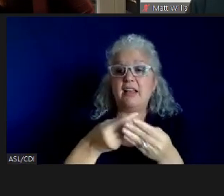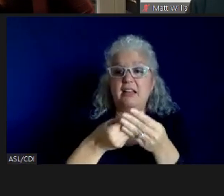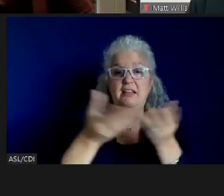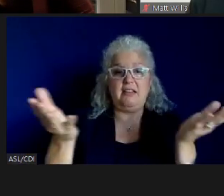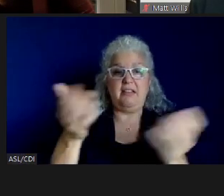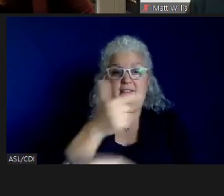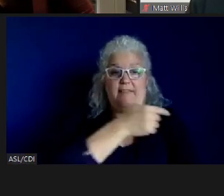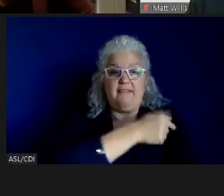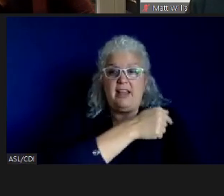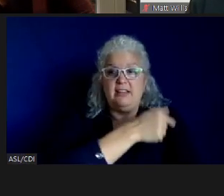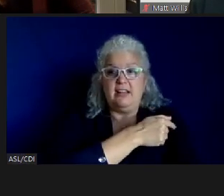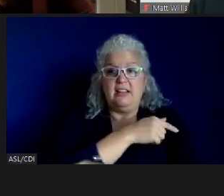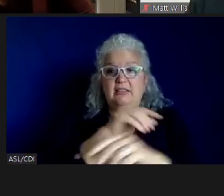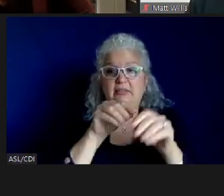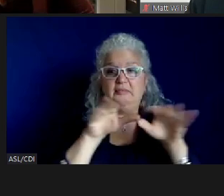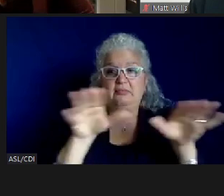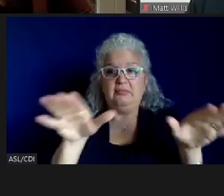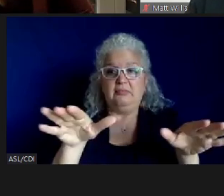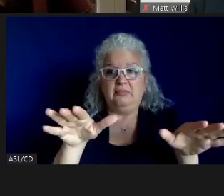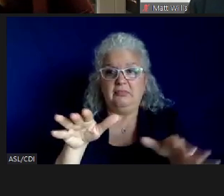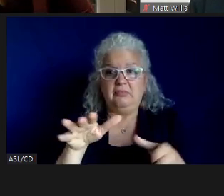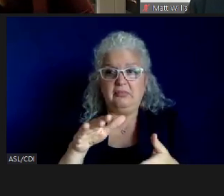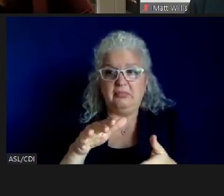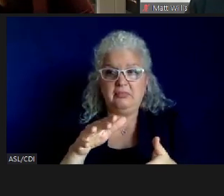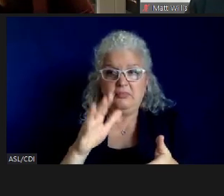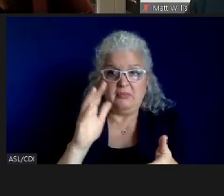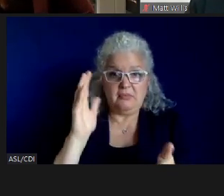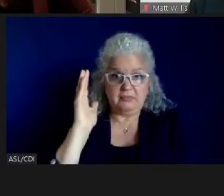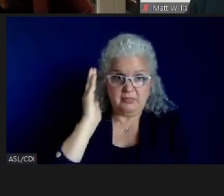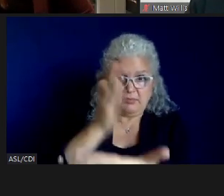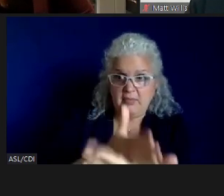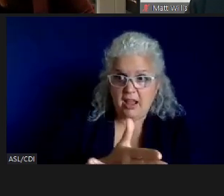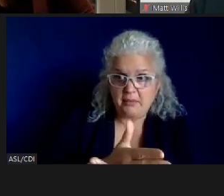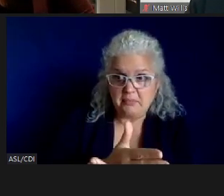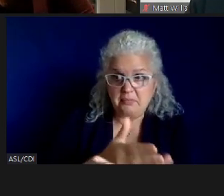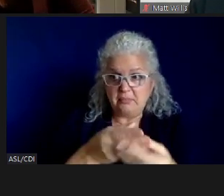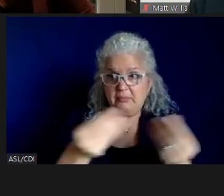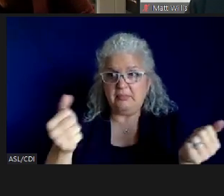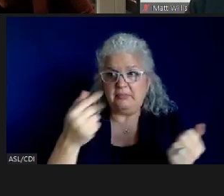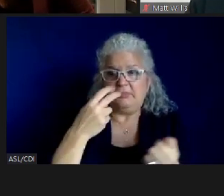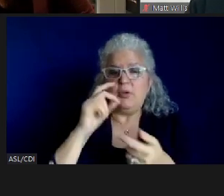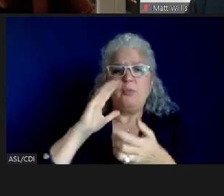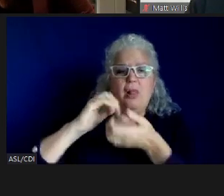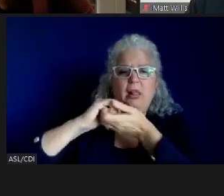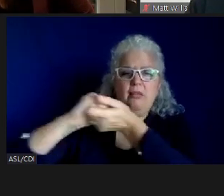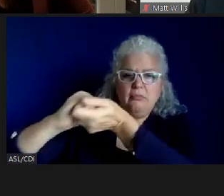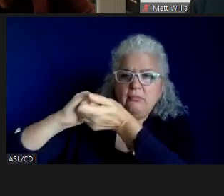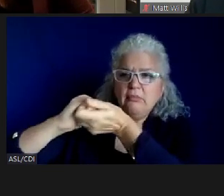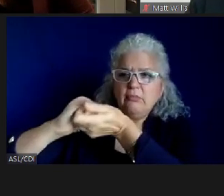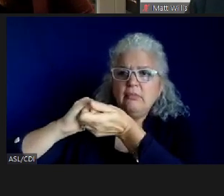a more collaborative and efficient sort of ramp up of where we're at.